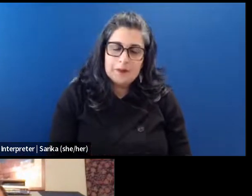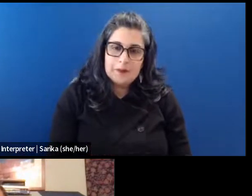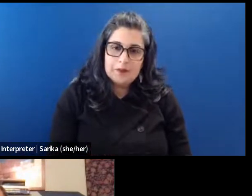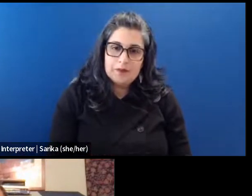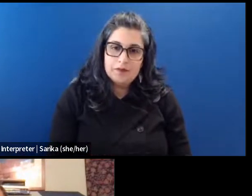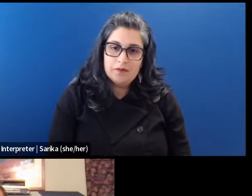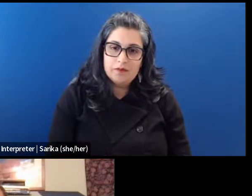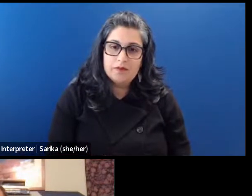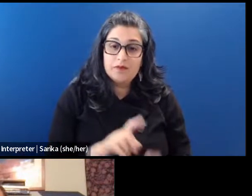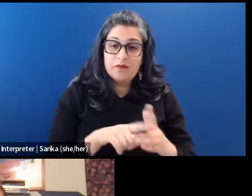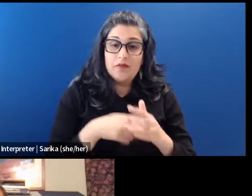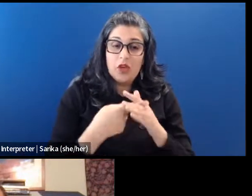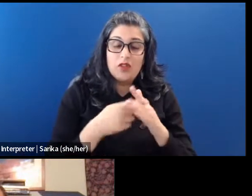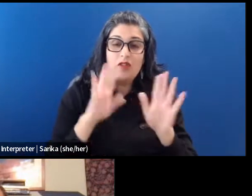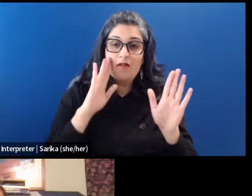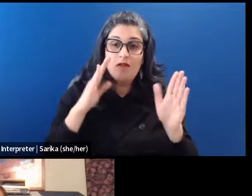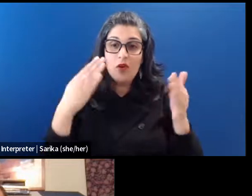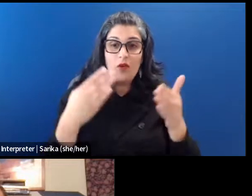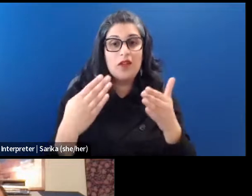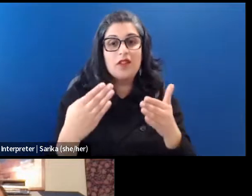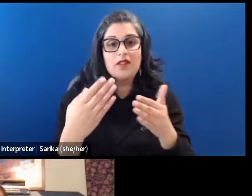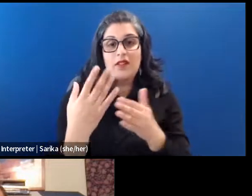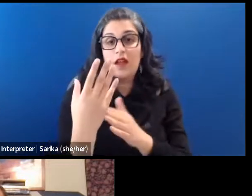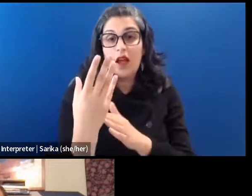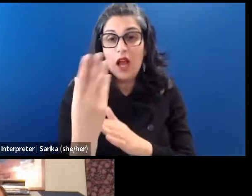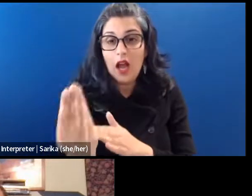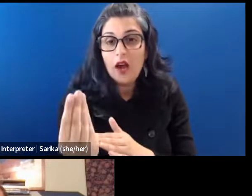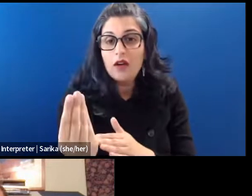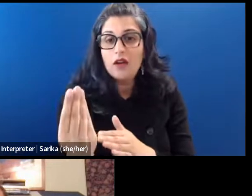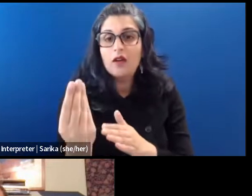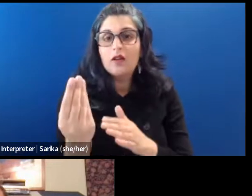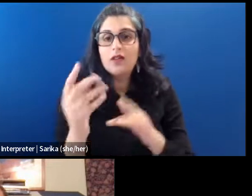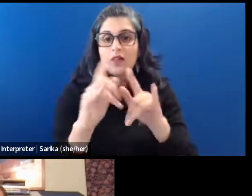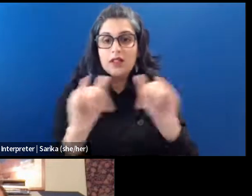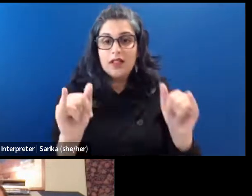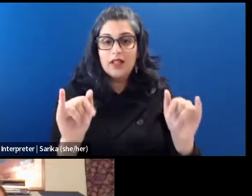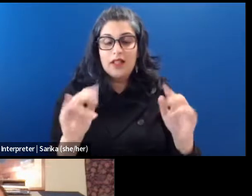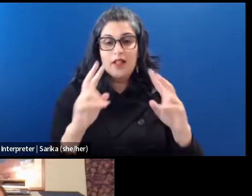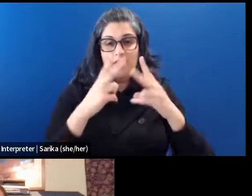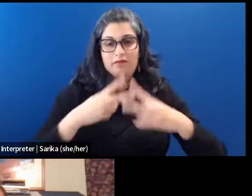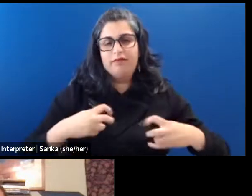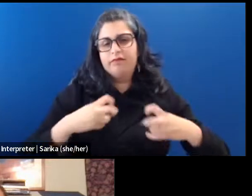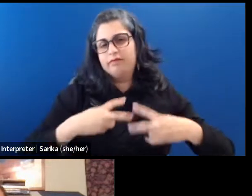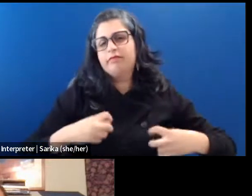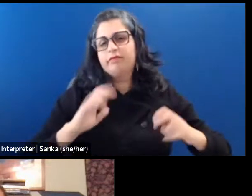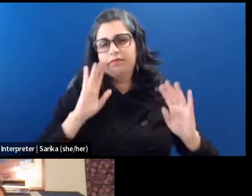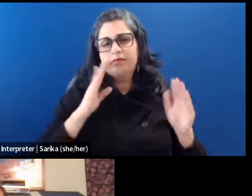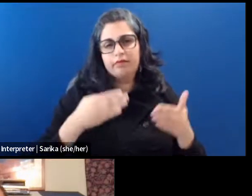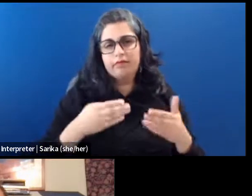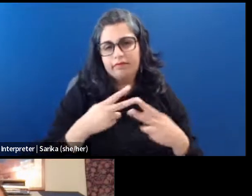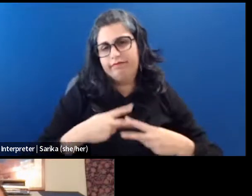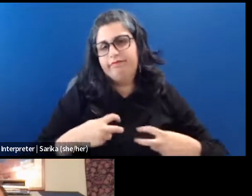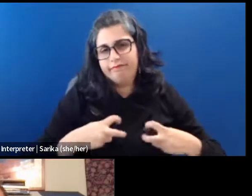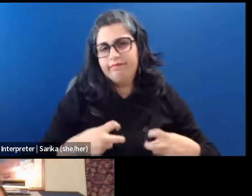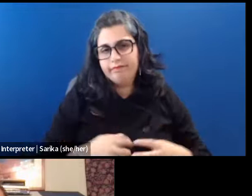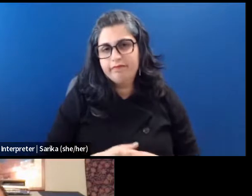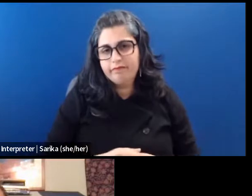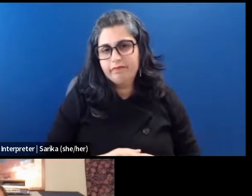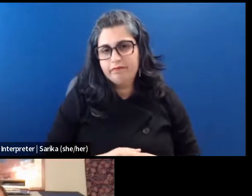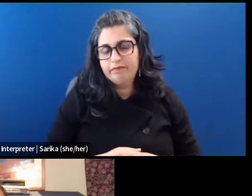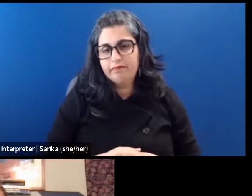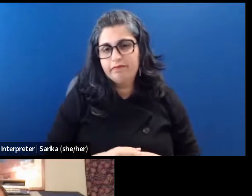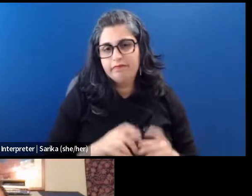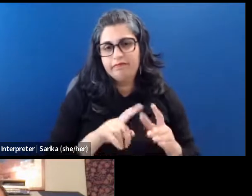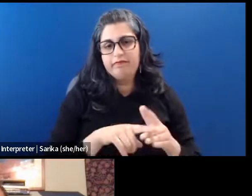focus outwardly, but not entirely, as we also then take some time to focus inwardly, as we start